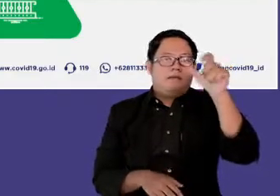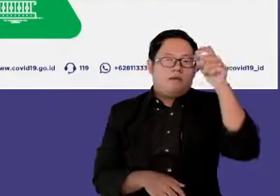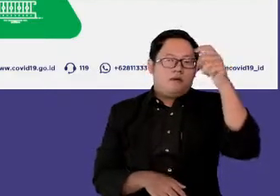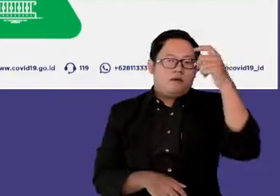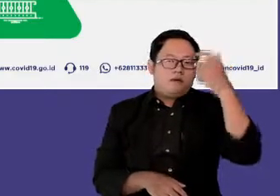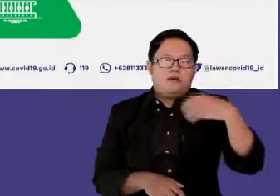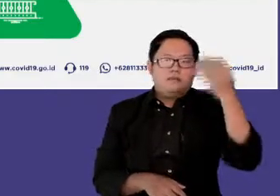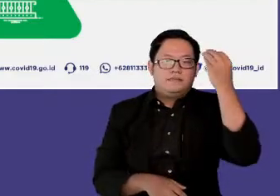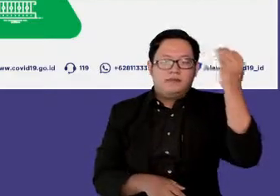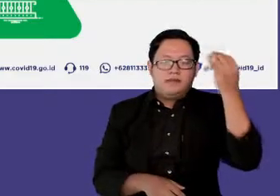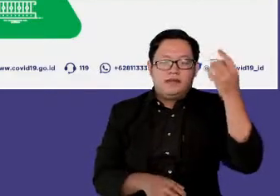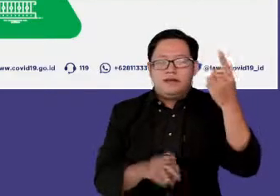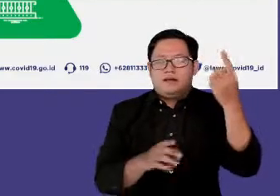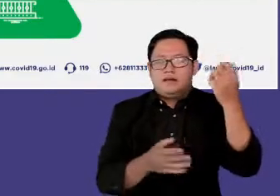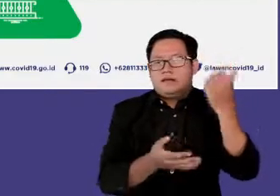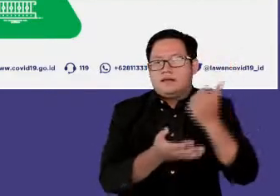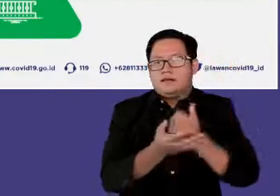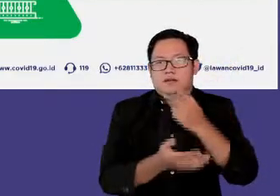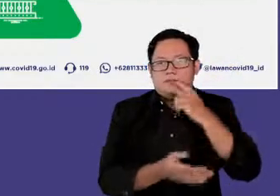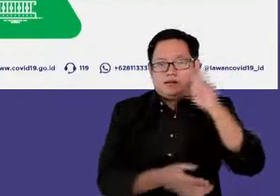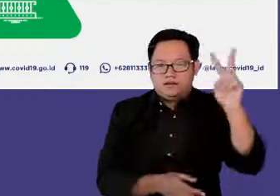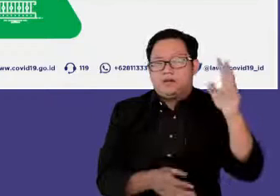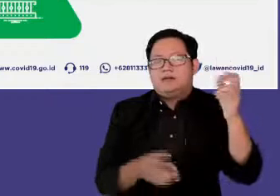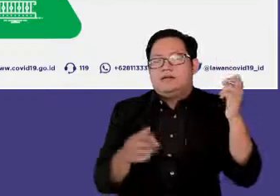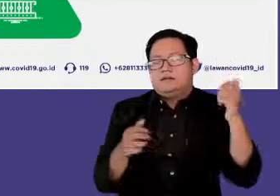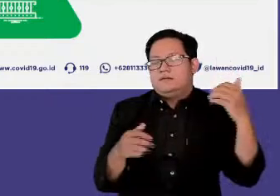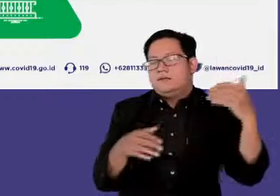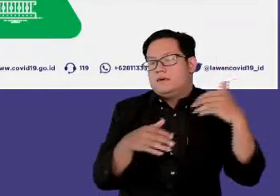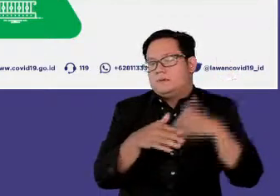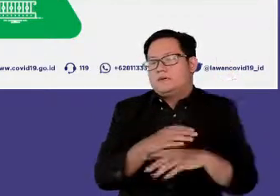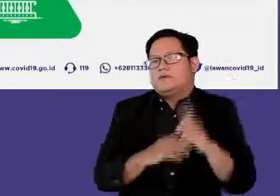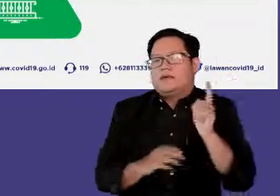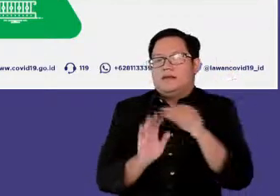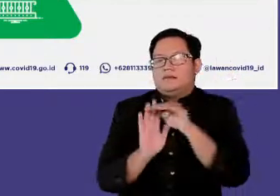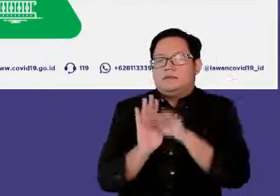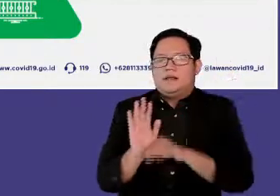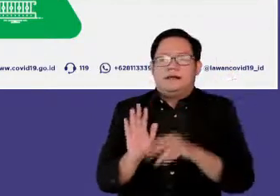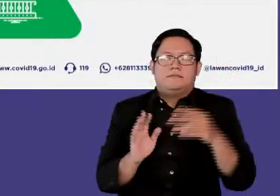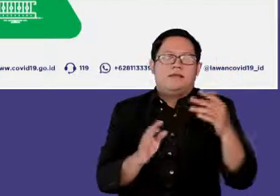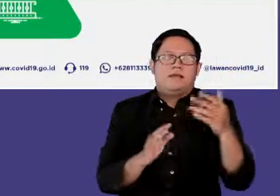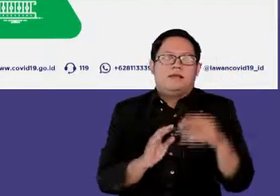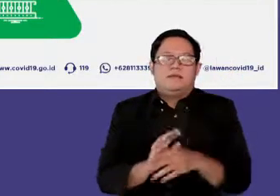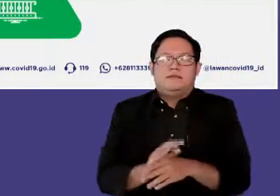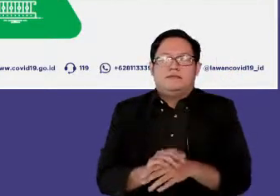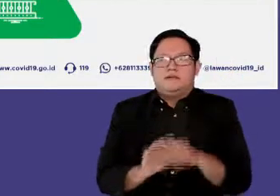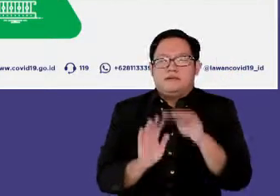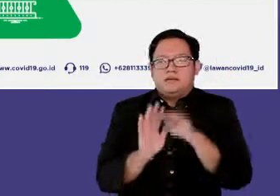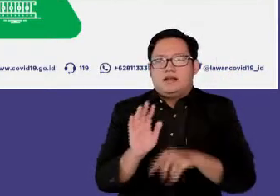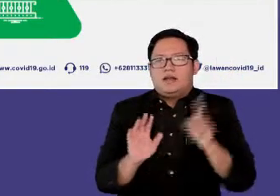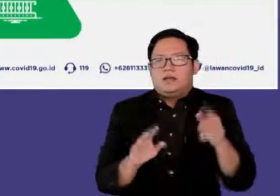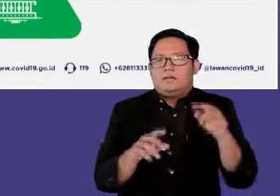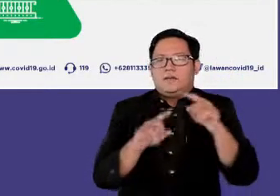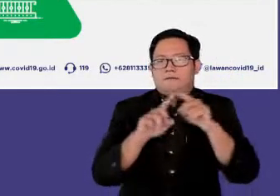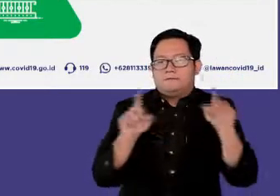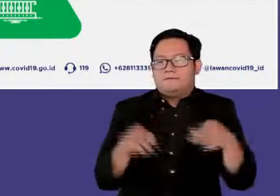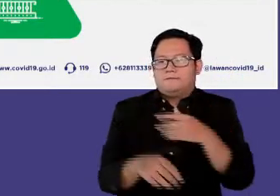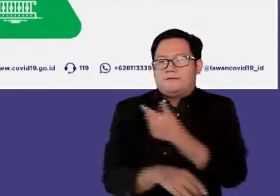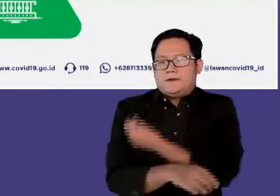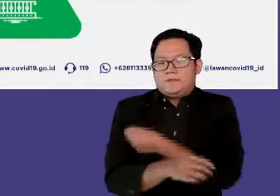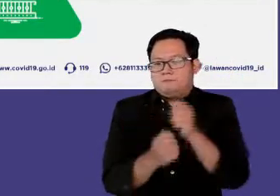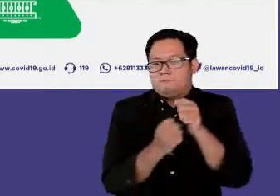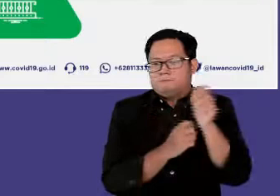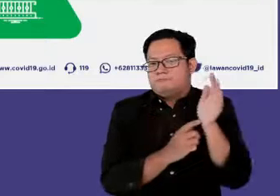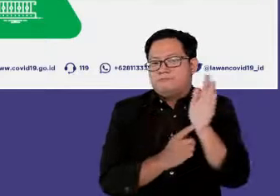enforced with the following details. The air entry points only via Soekarno-Hatta Airport